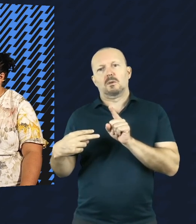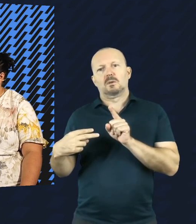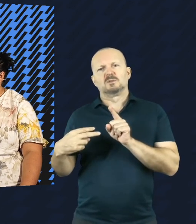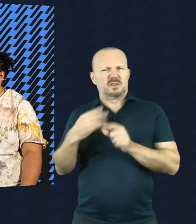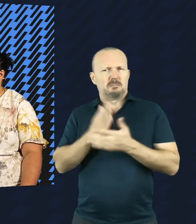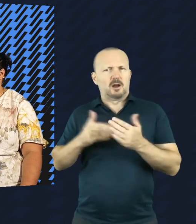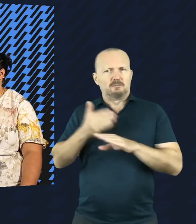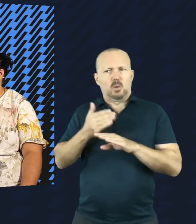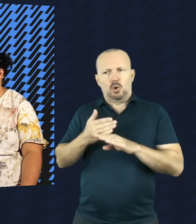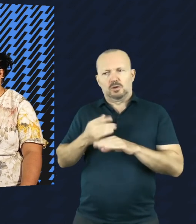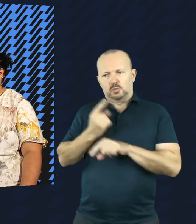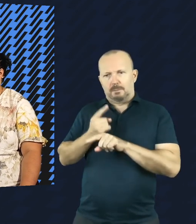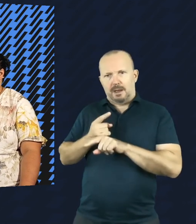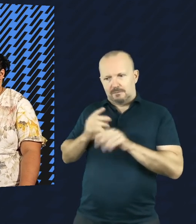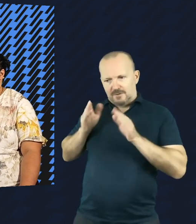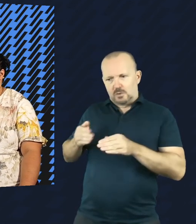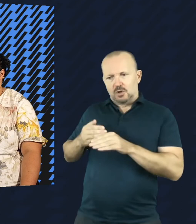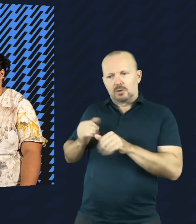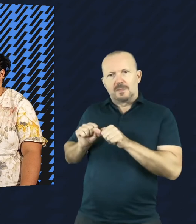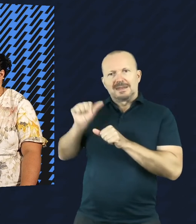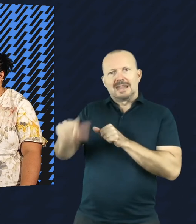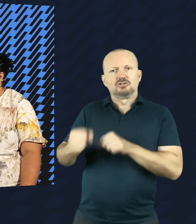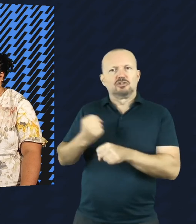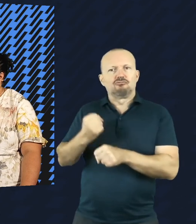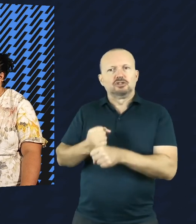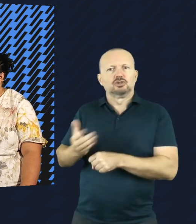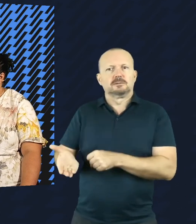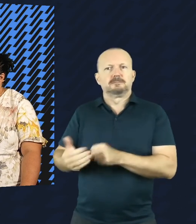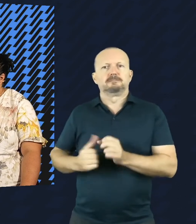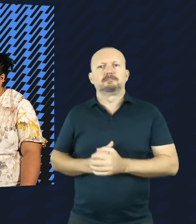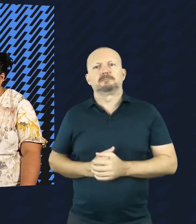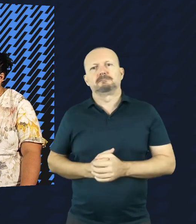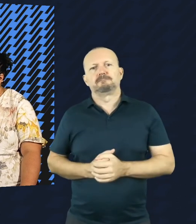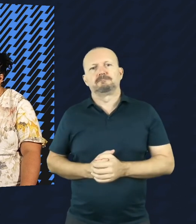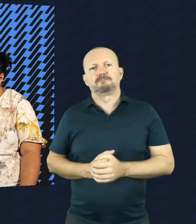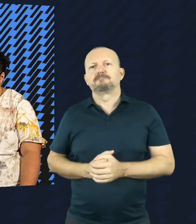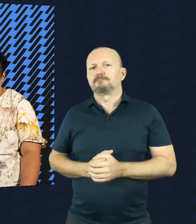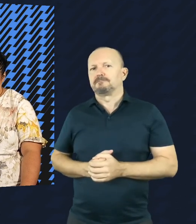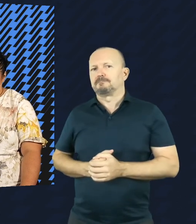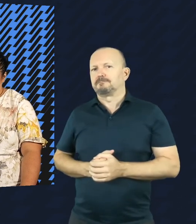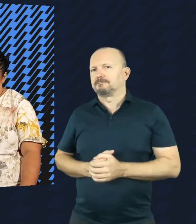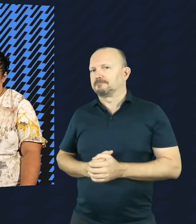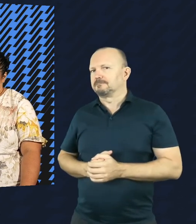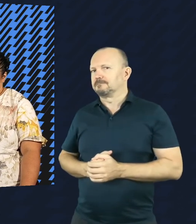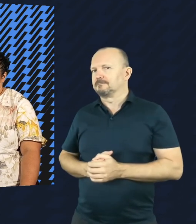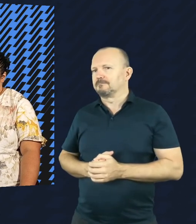coming. Yeah. Yeah, intergenerational change, huh?